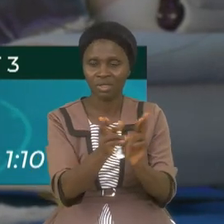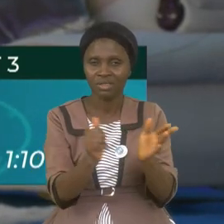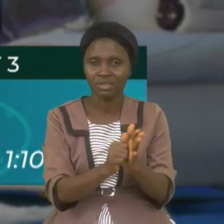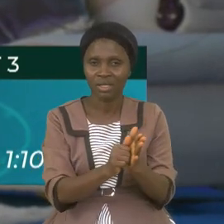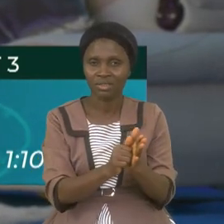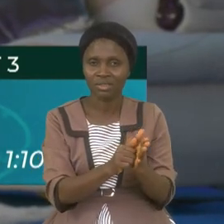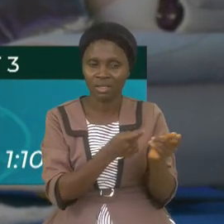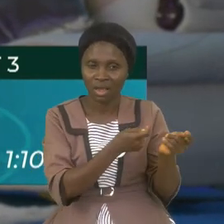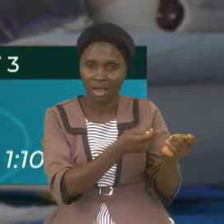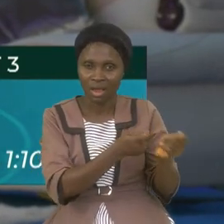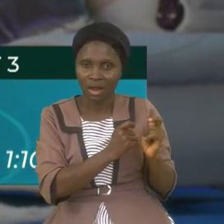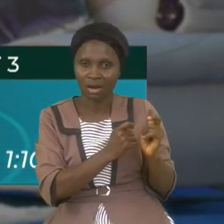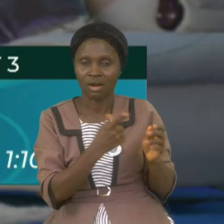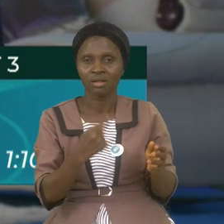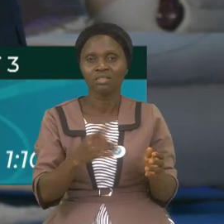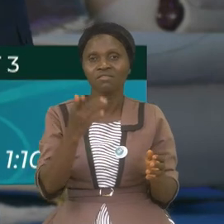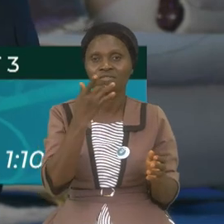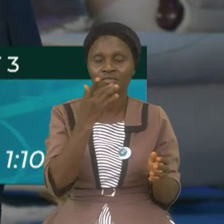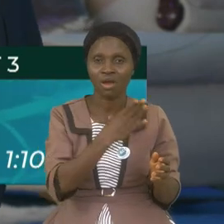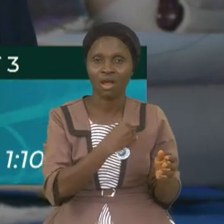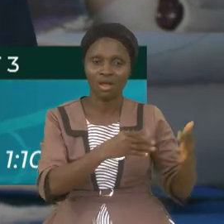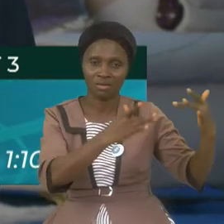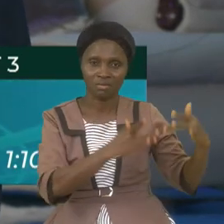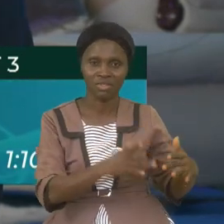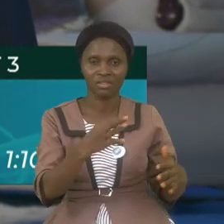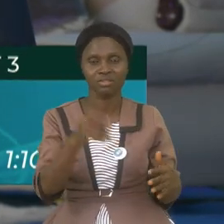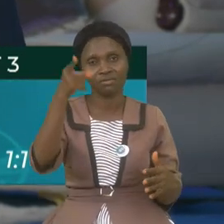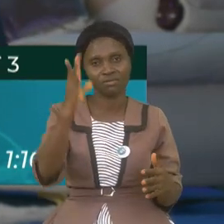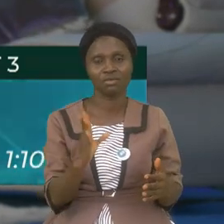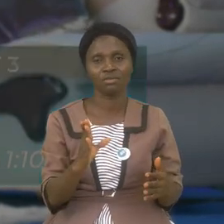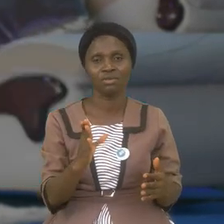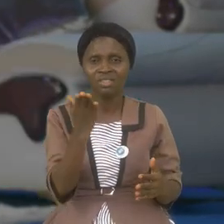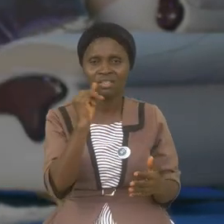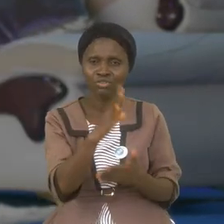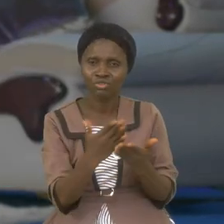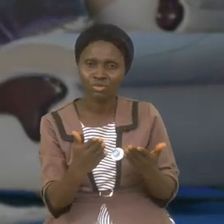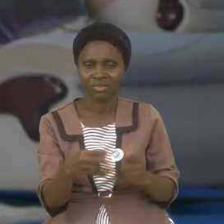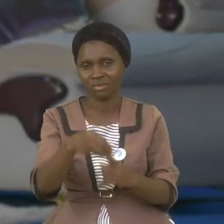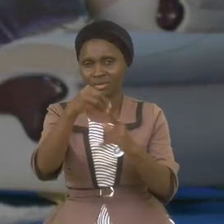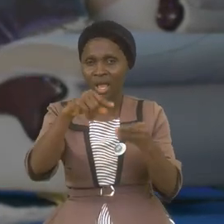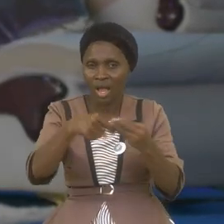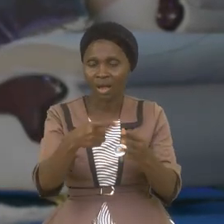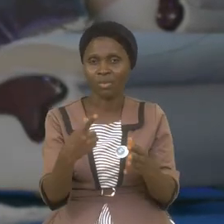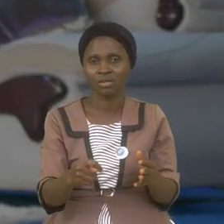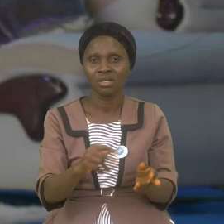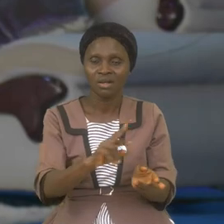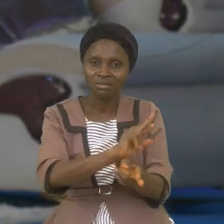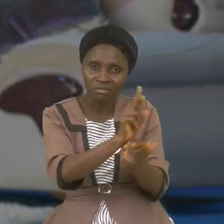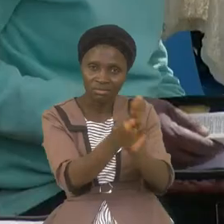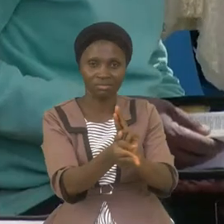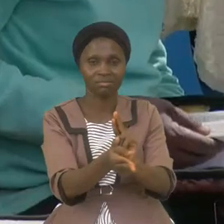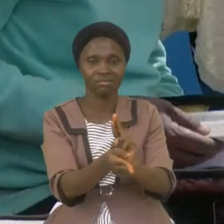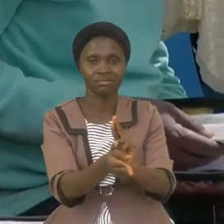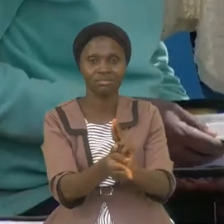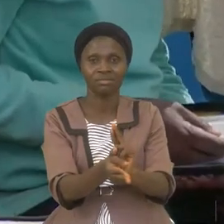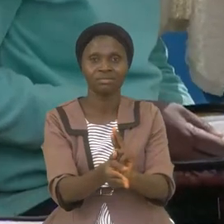the mercy and the compassion of God. There's something about returning from the jungle of pride and coming